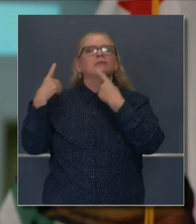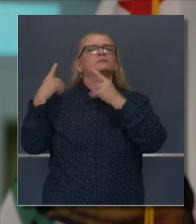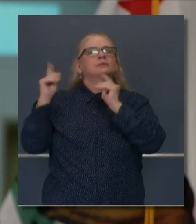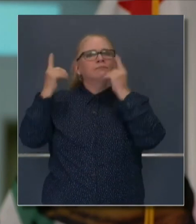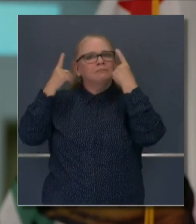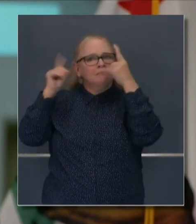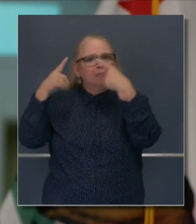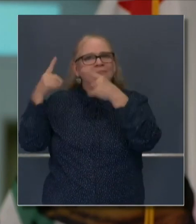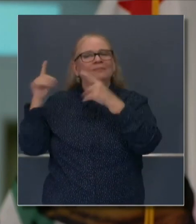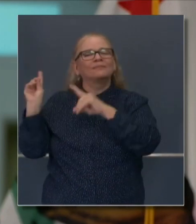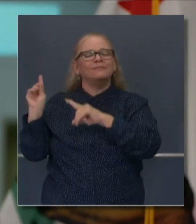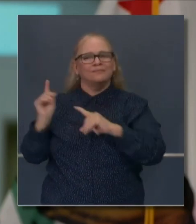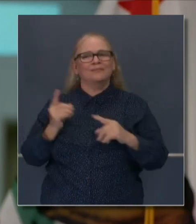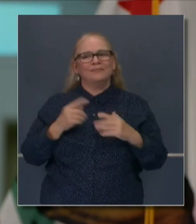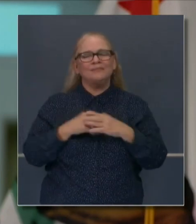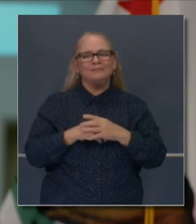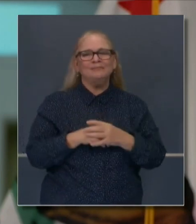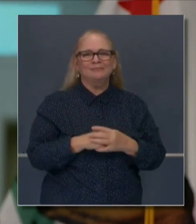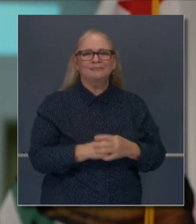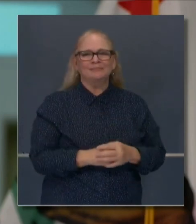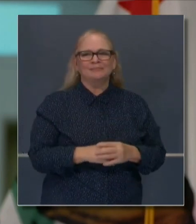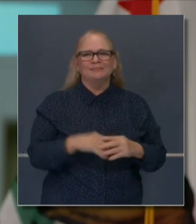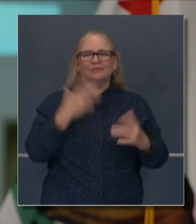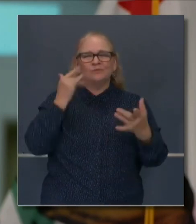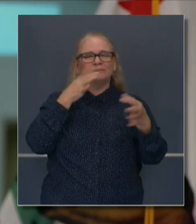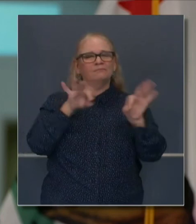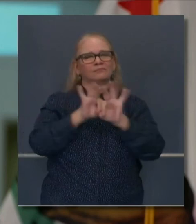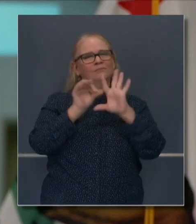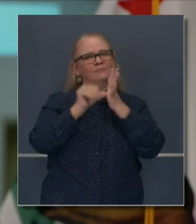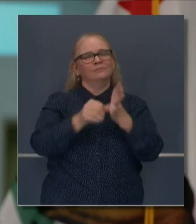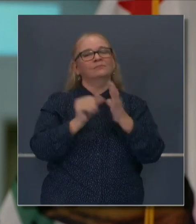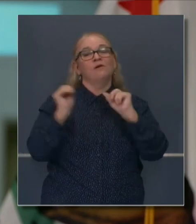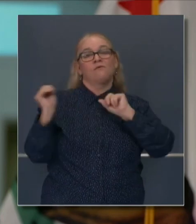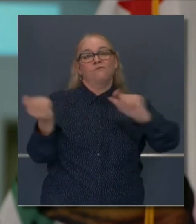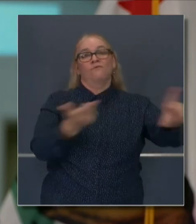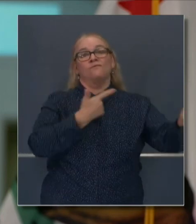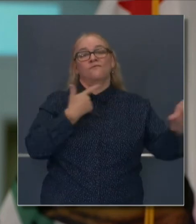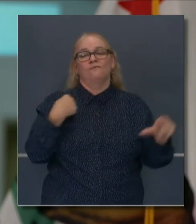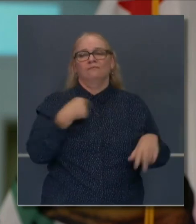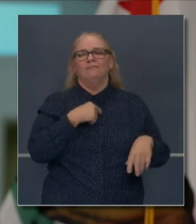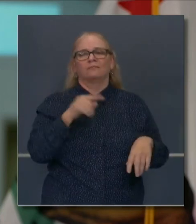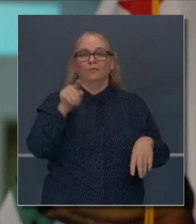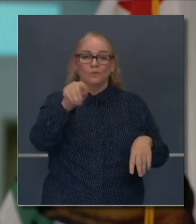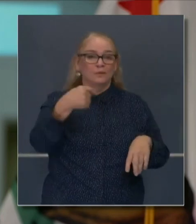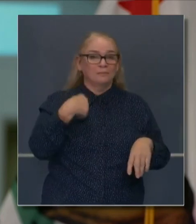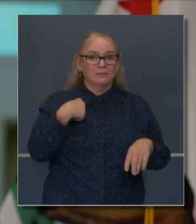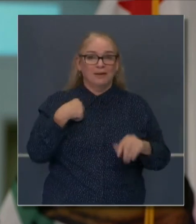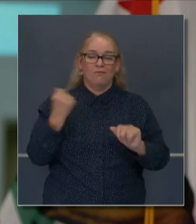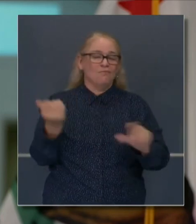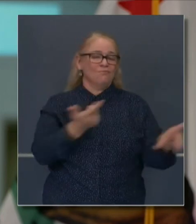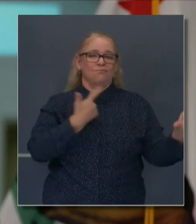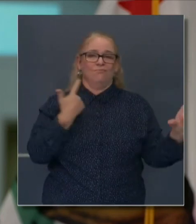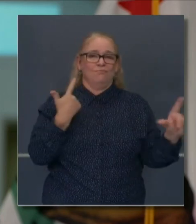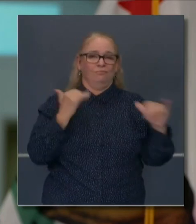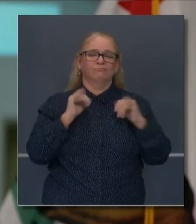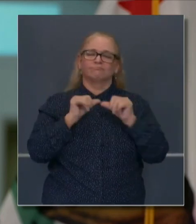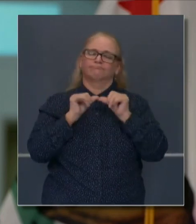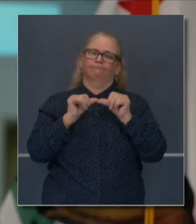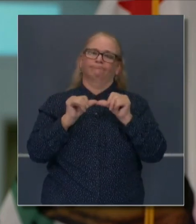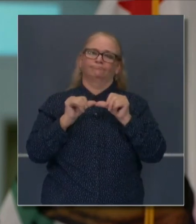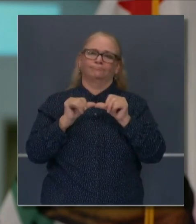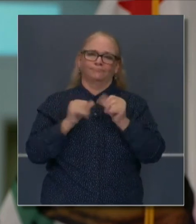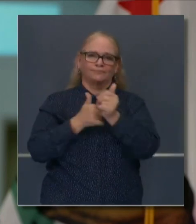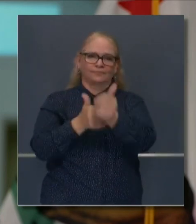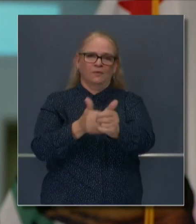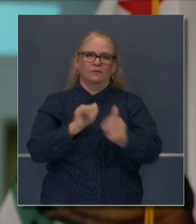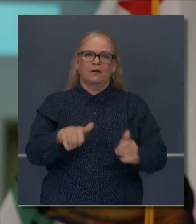transmission of this disease. And that's why it's incumbent upon all of us to be vigilant and maintain the status of all the hard work that